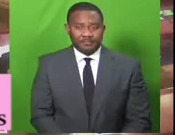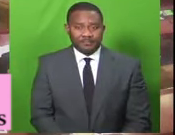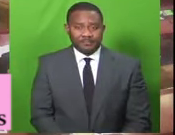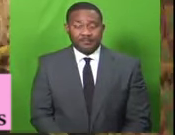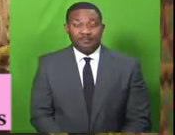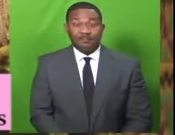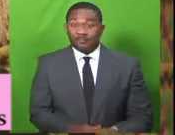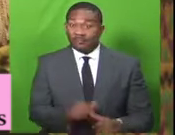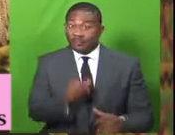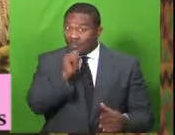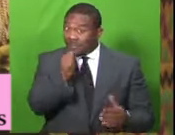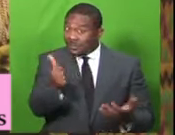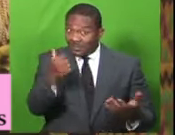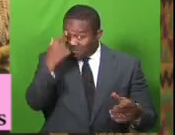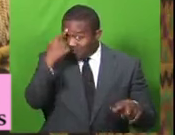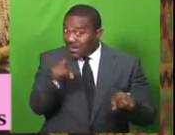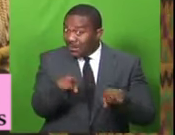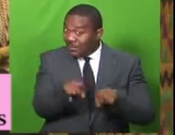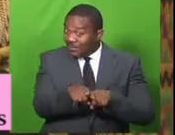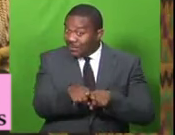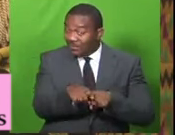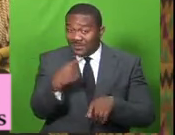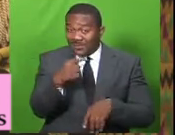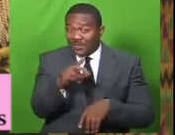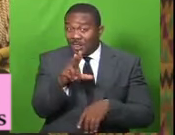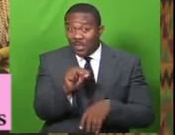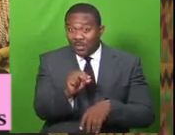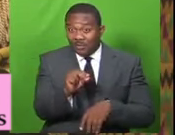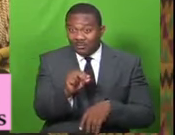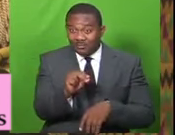As many as are against, say no.